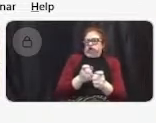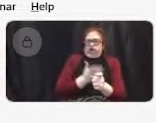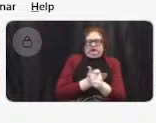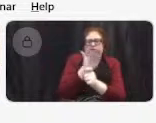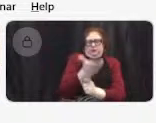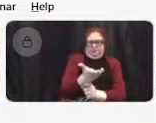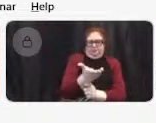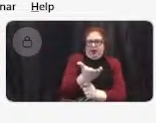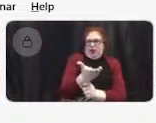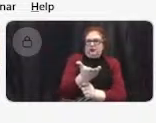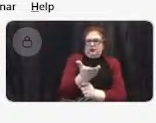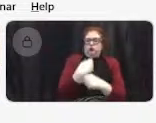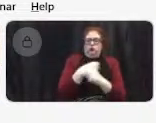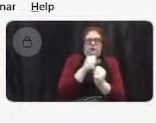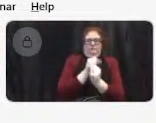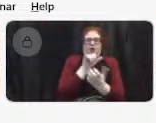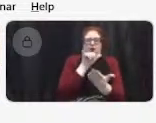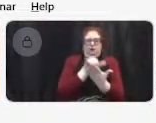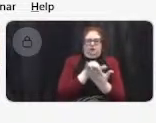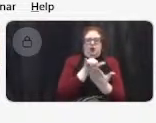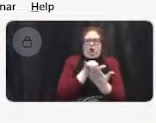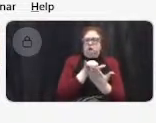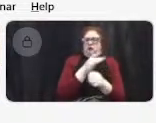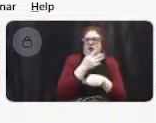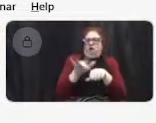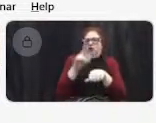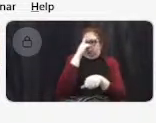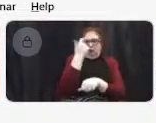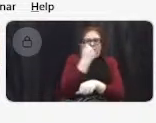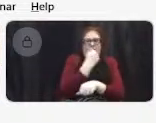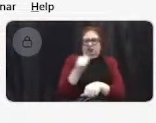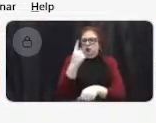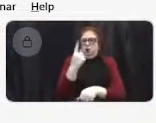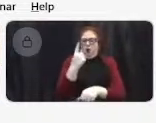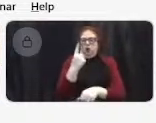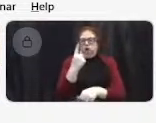that approved or available for anybody to review.